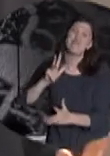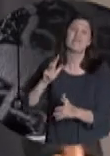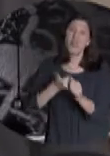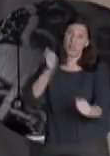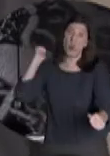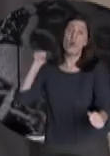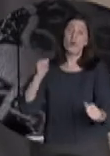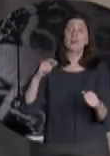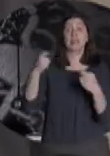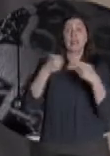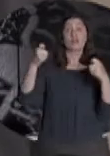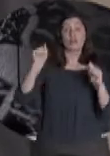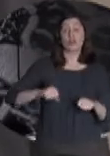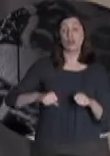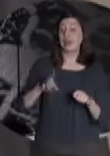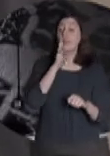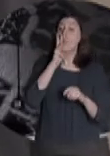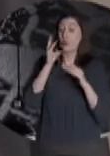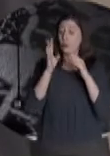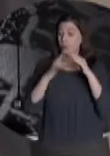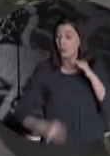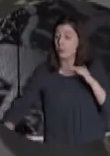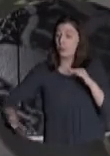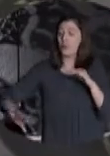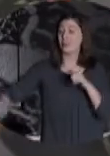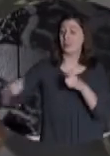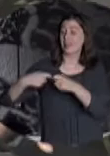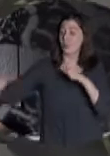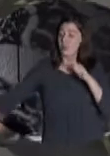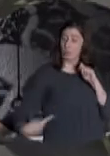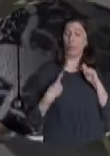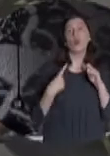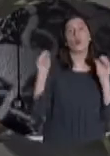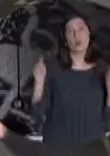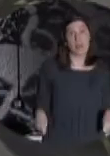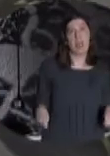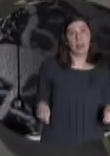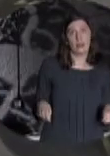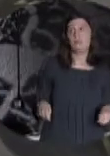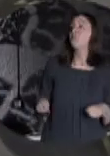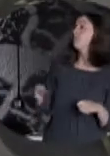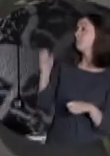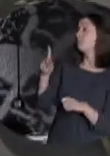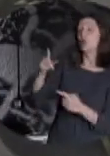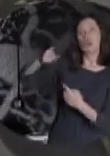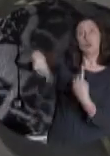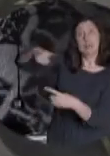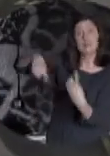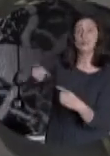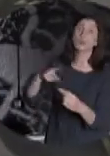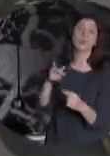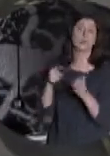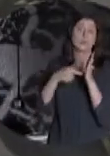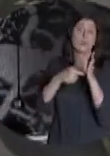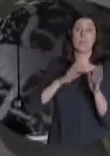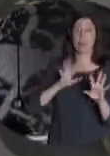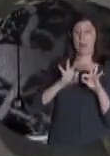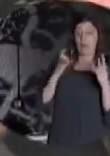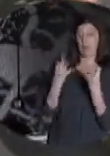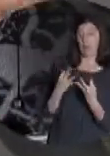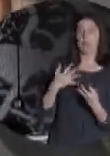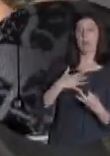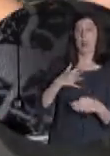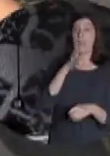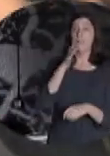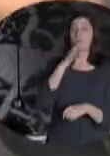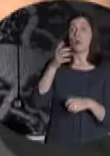can travel through your pipes and can cause electrocution. And now when it comes to tornadoes, Yes. and I've been through this situation before with my family. I remember as a kid, my